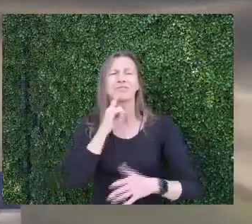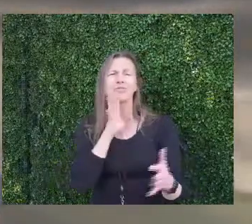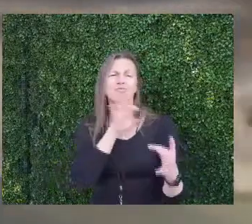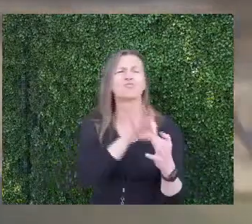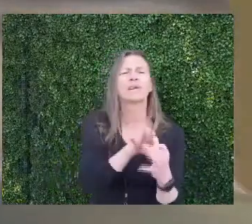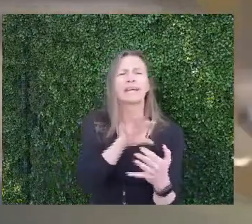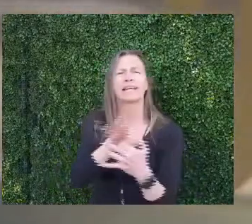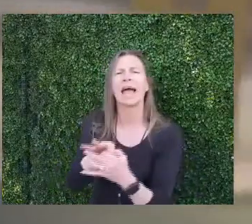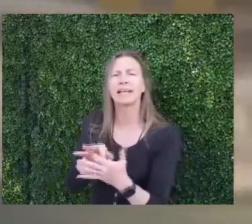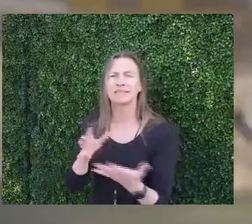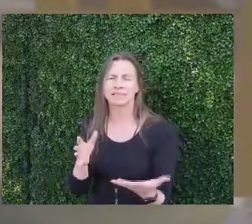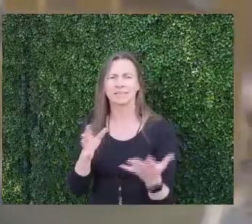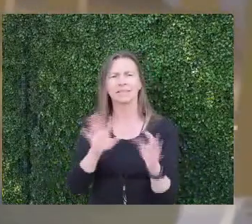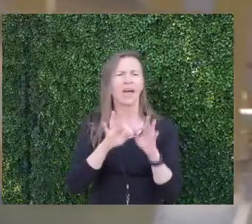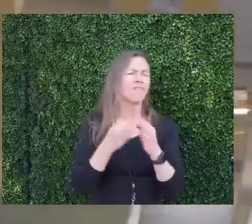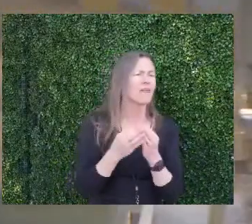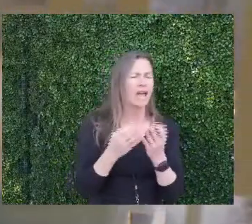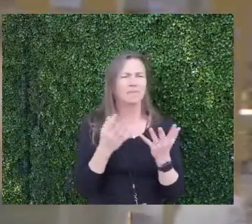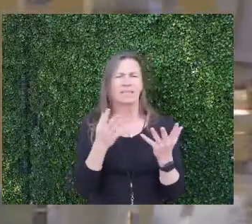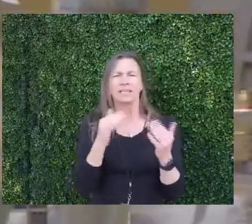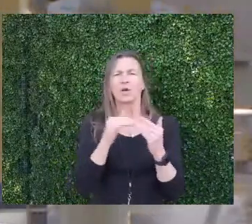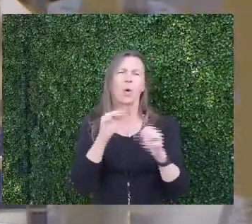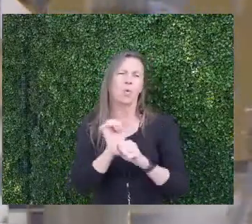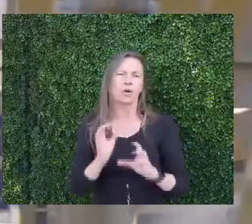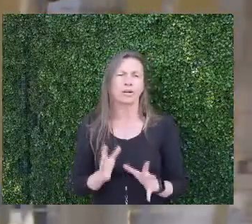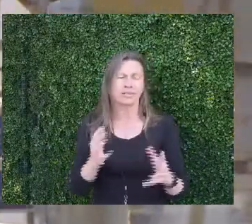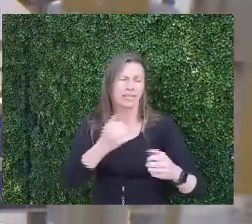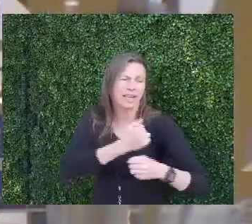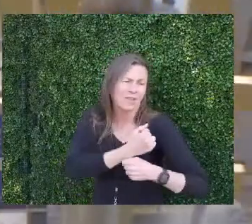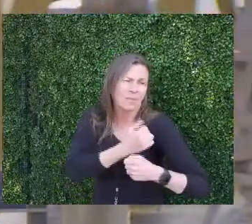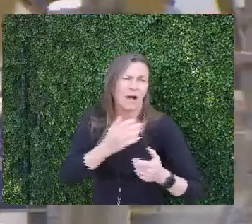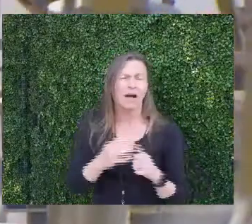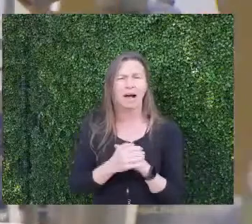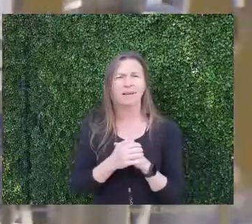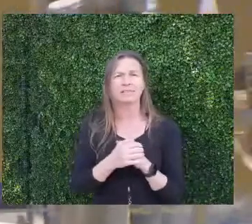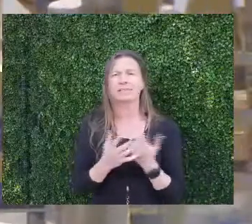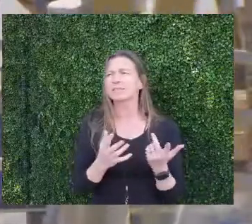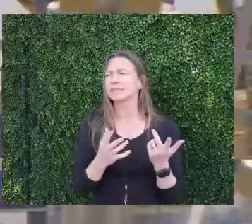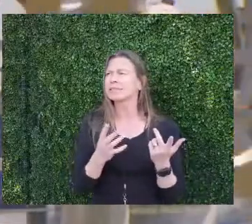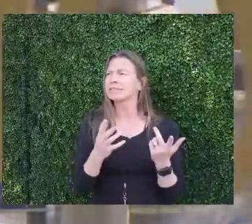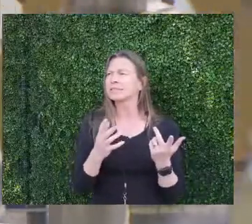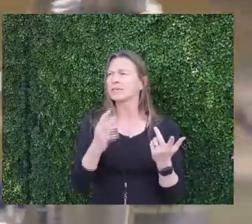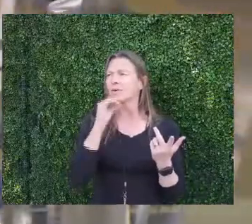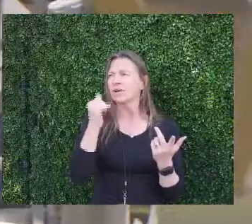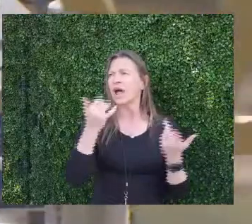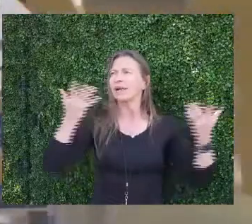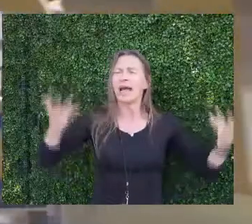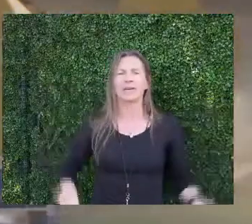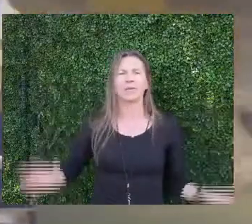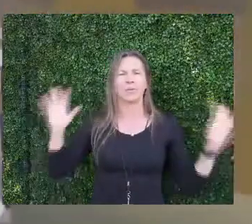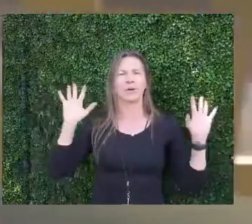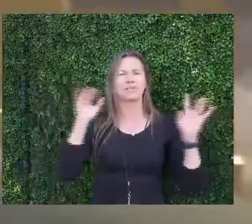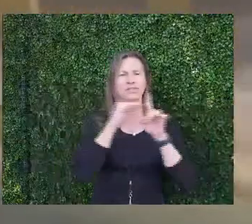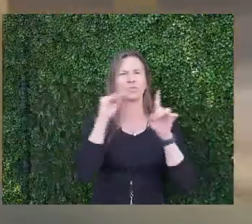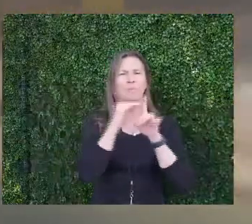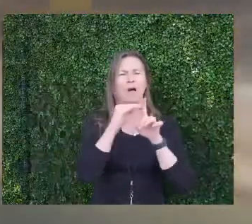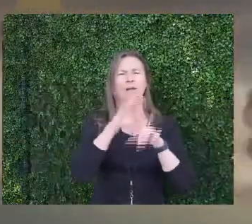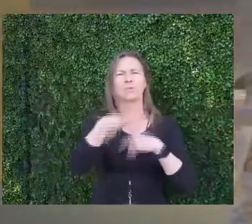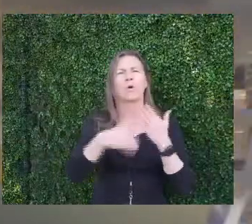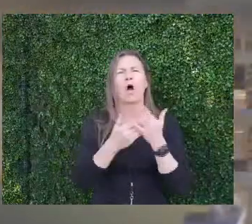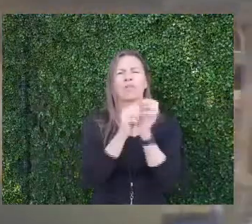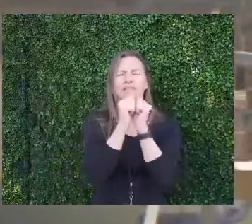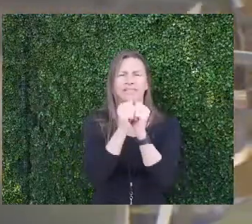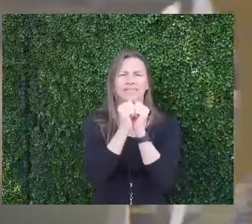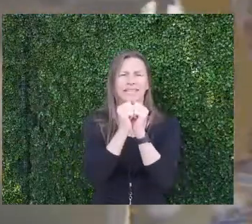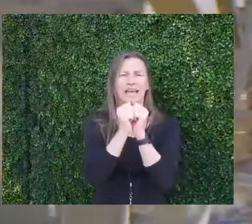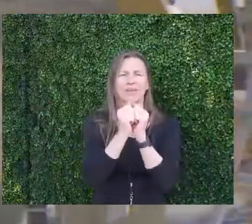hugs, remind them we're not out of the woods, and also remind it we're all in this together. And we've got a lot of work to